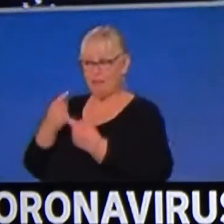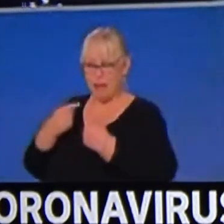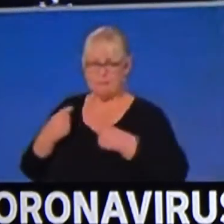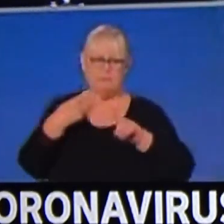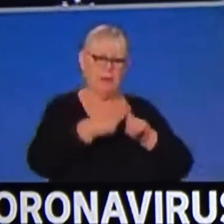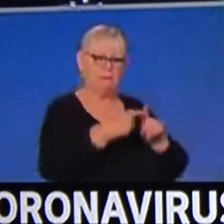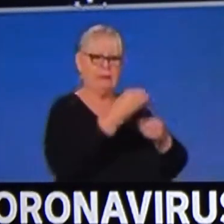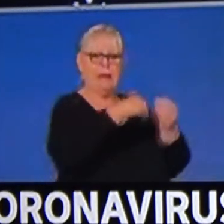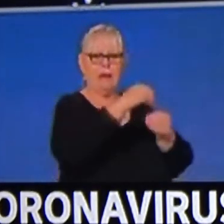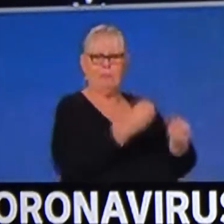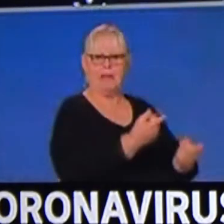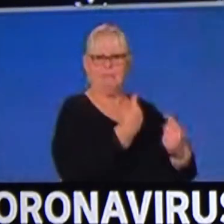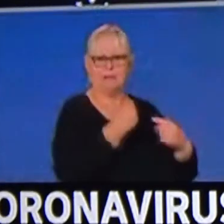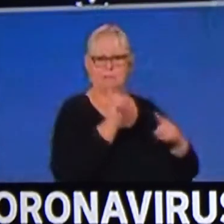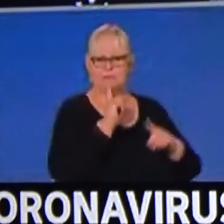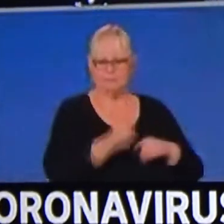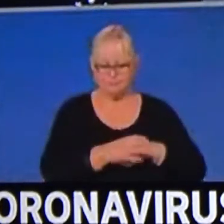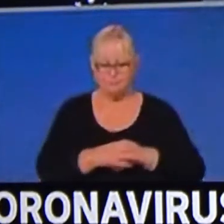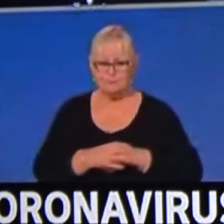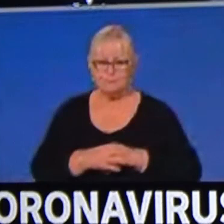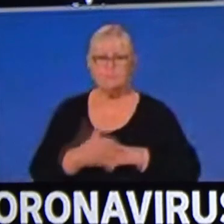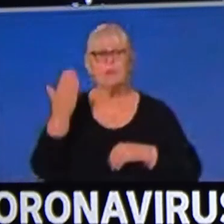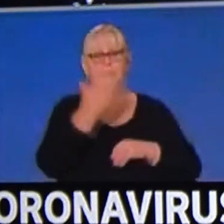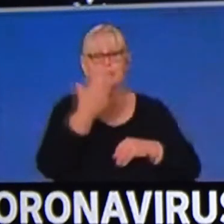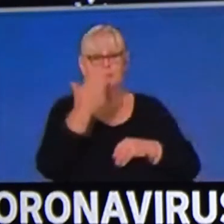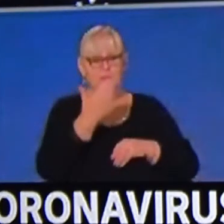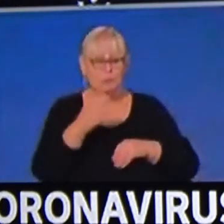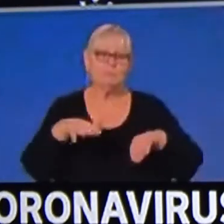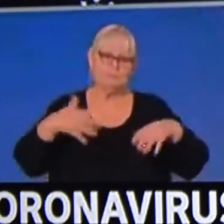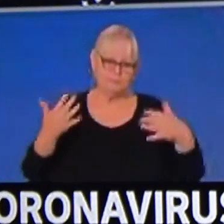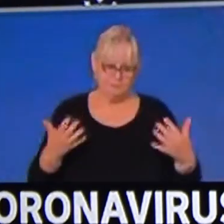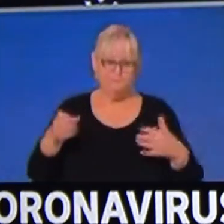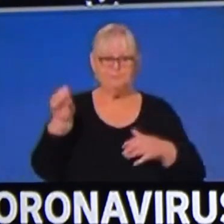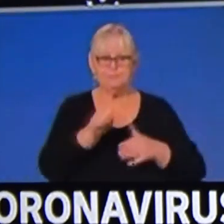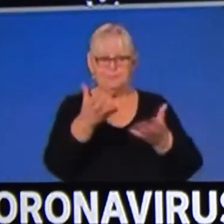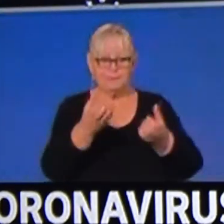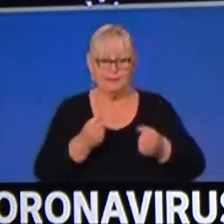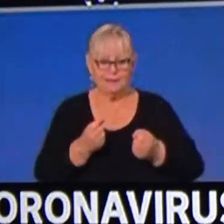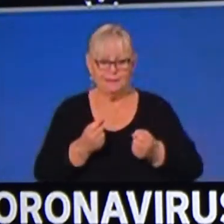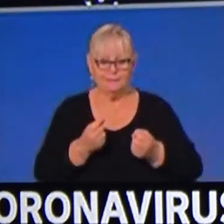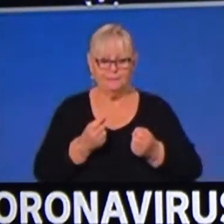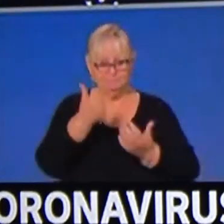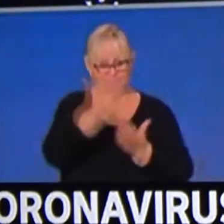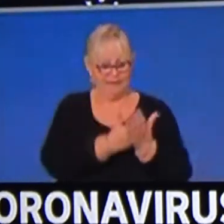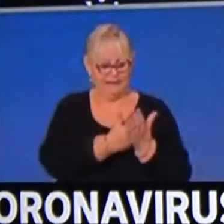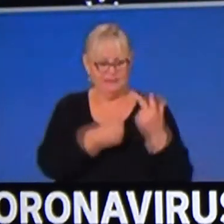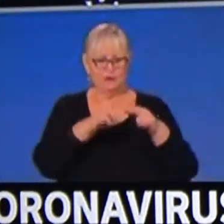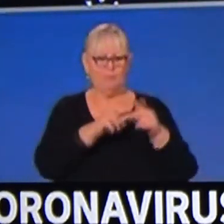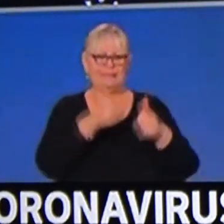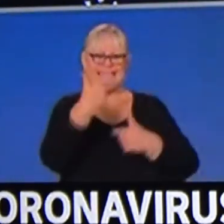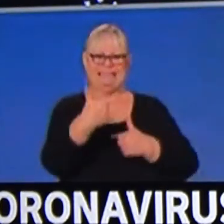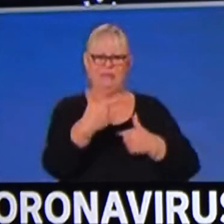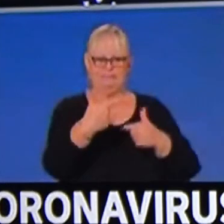time. On schools, you should have a list of 7